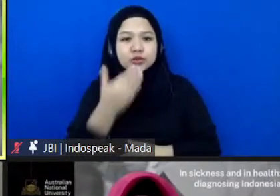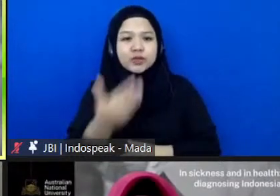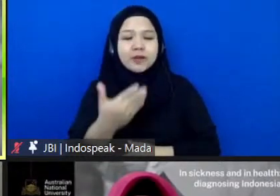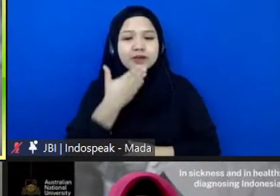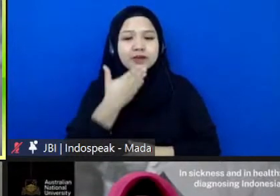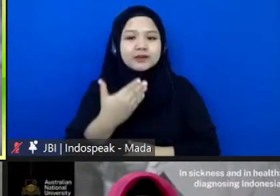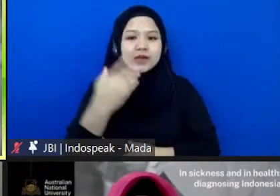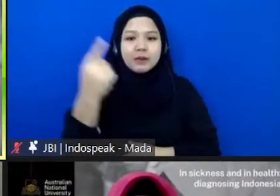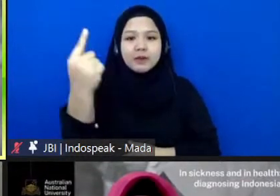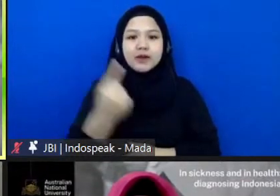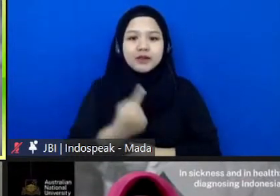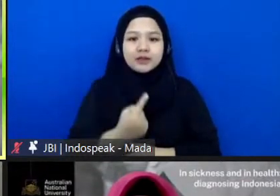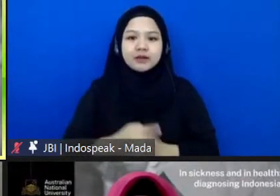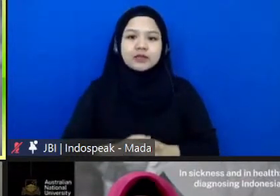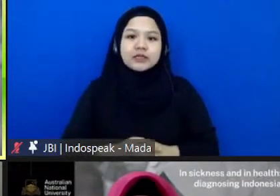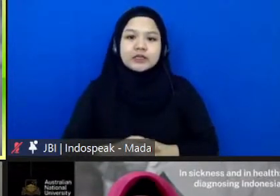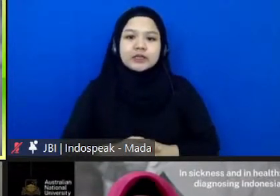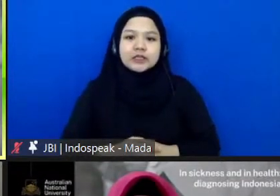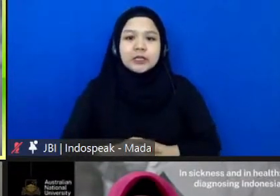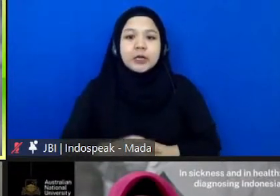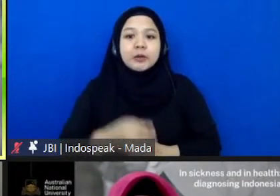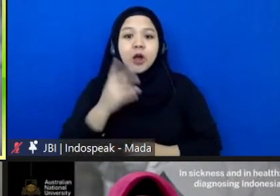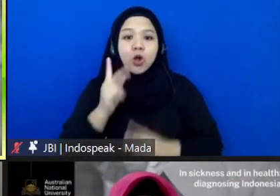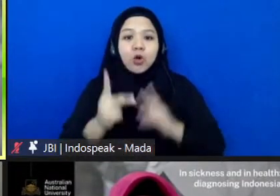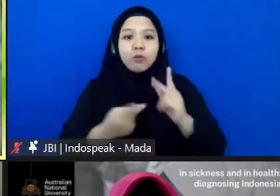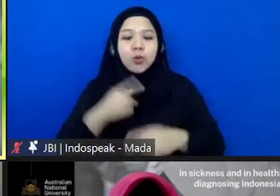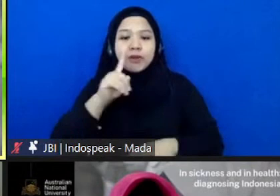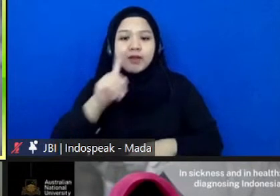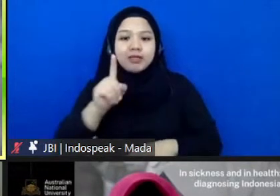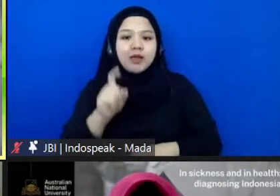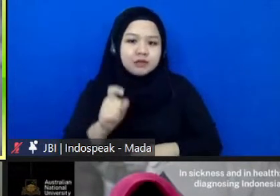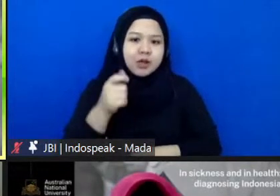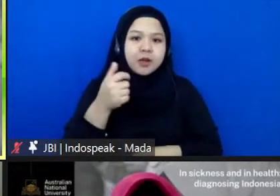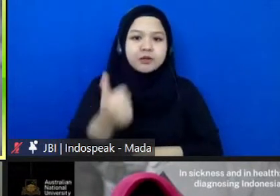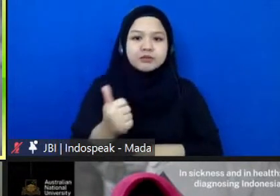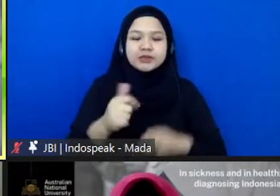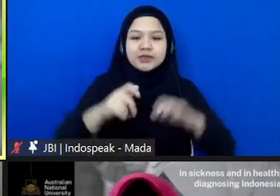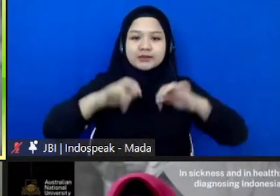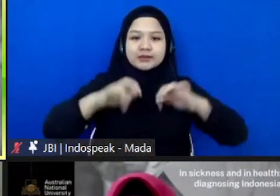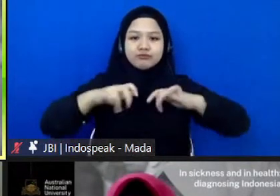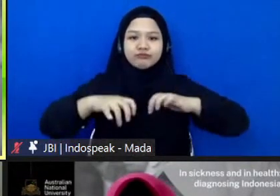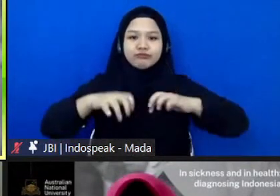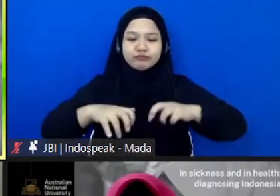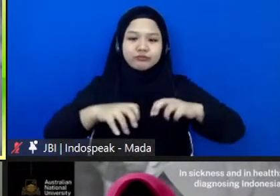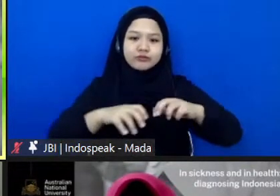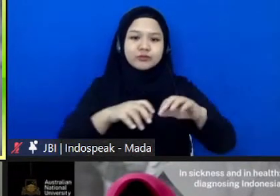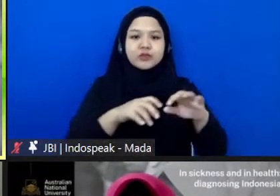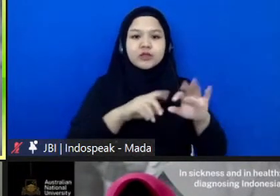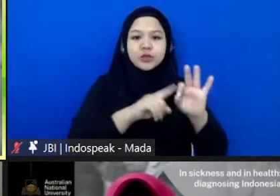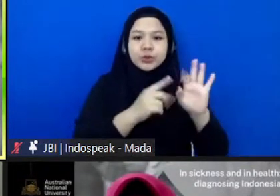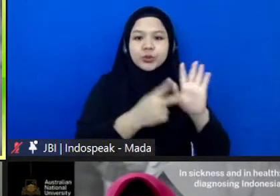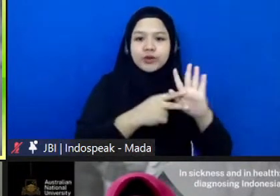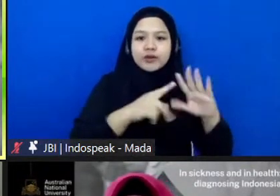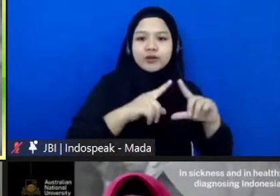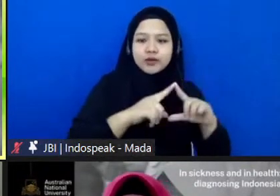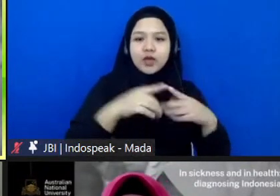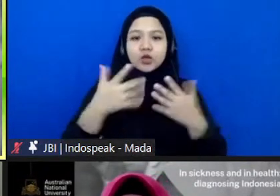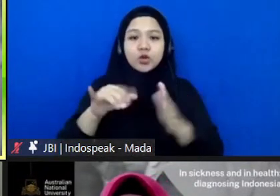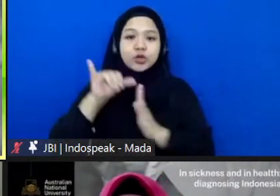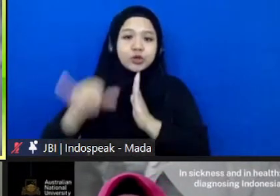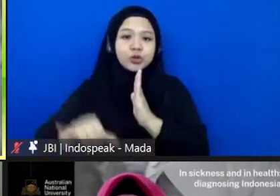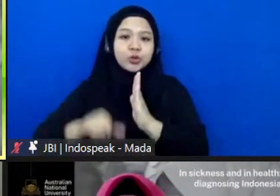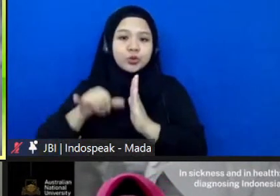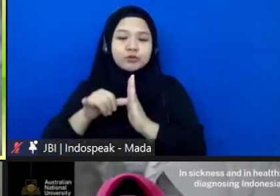done using the Q&A box or by clicking the raised hand icon. And on YouTube, this can be done by writing your questions in the comment